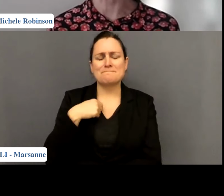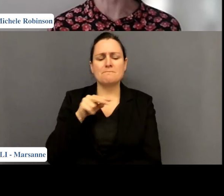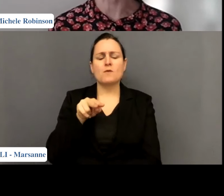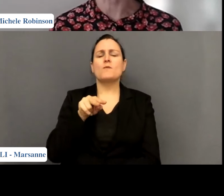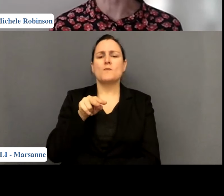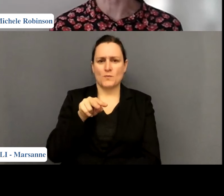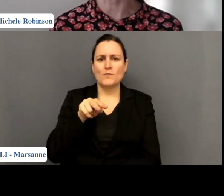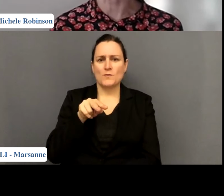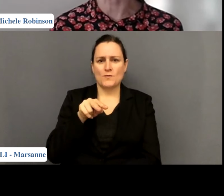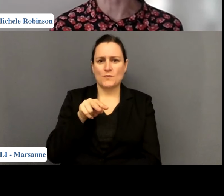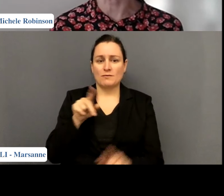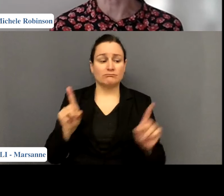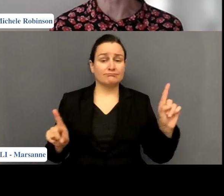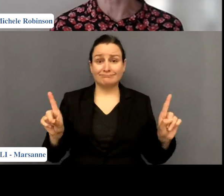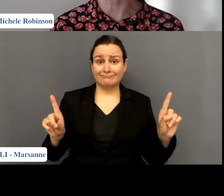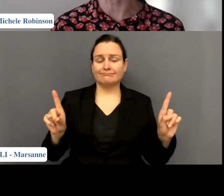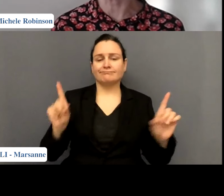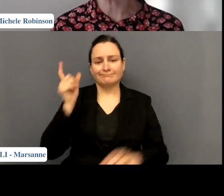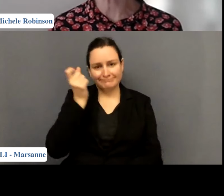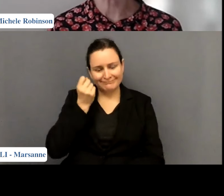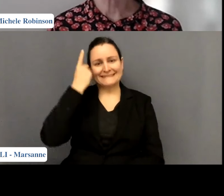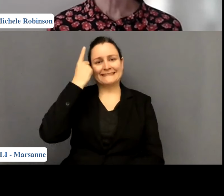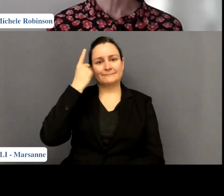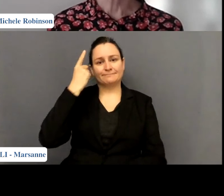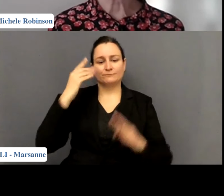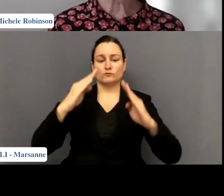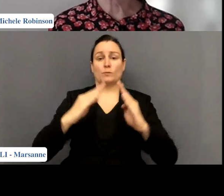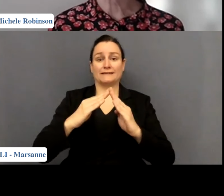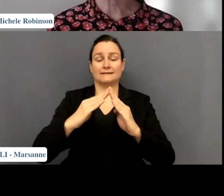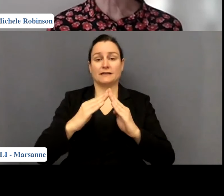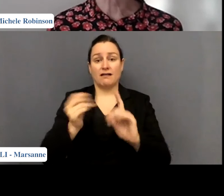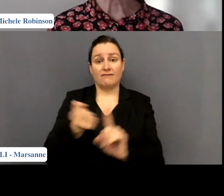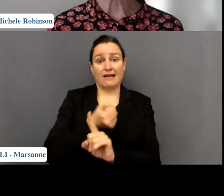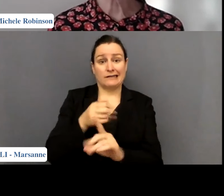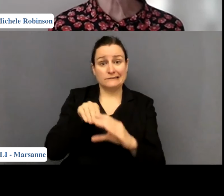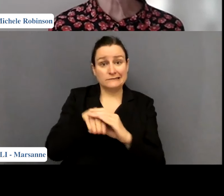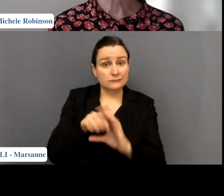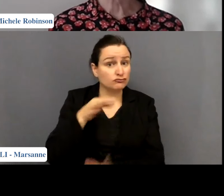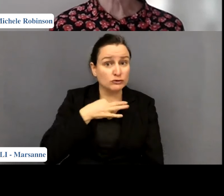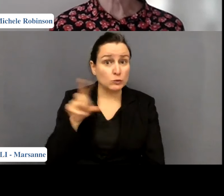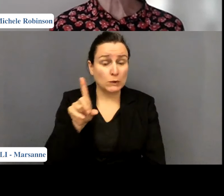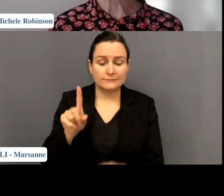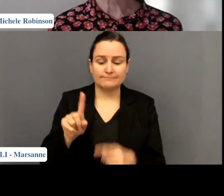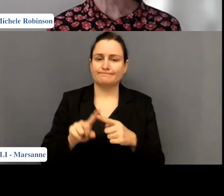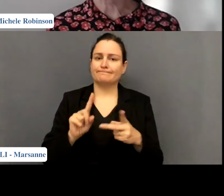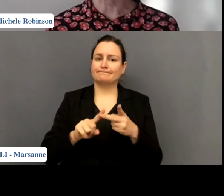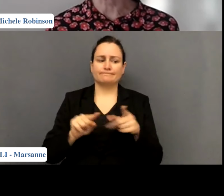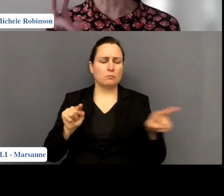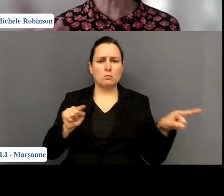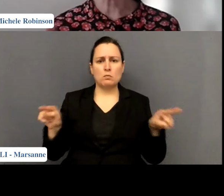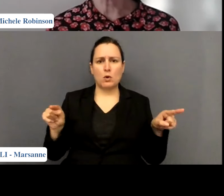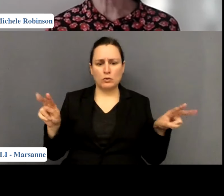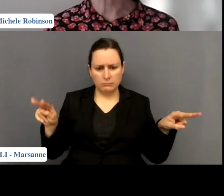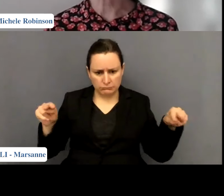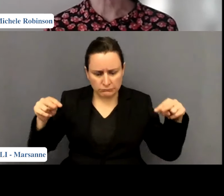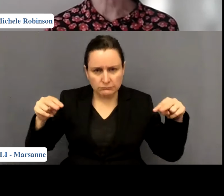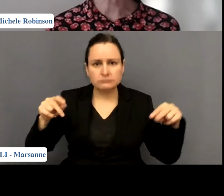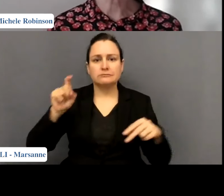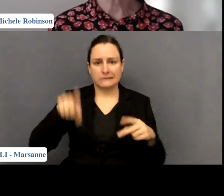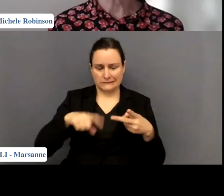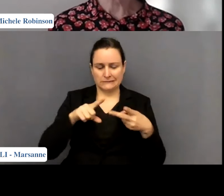a common understanding of domestic and violence risk, training in a common framework, strong leadership and an